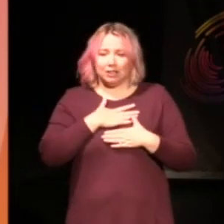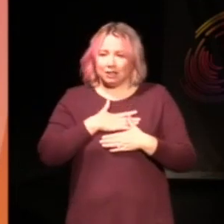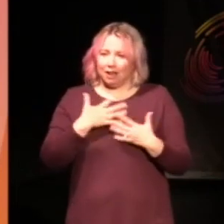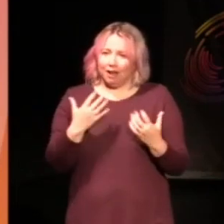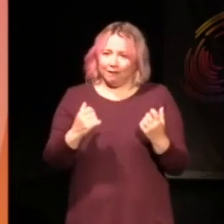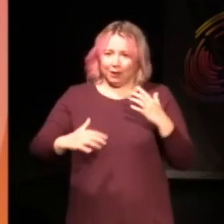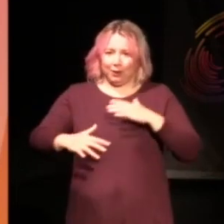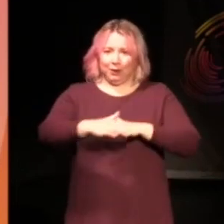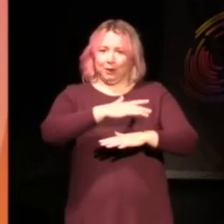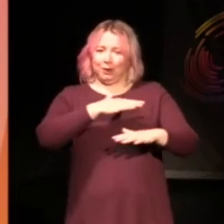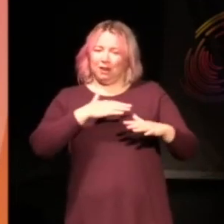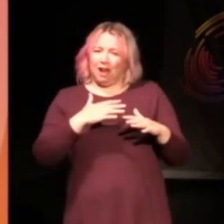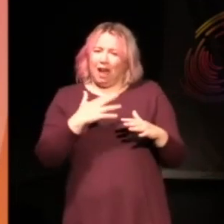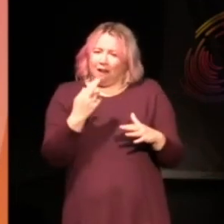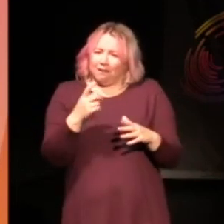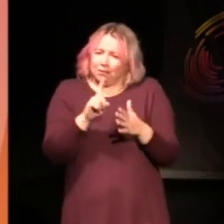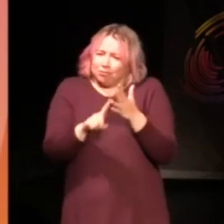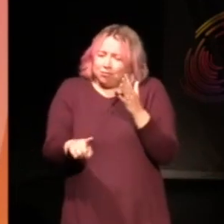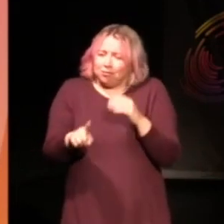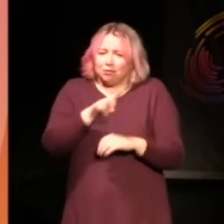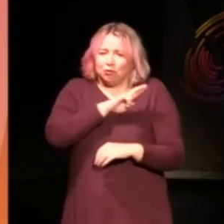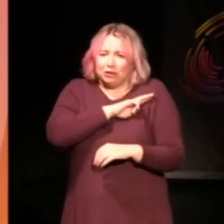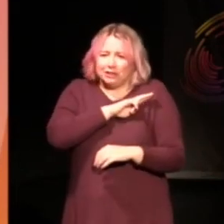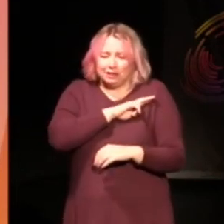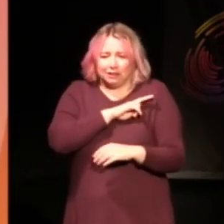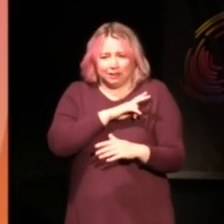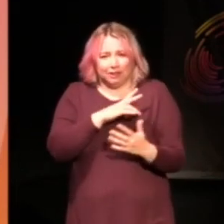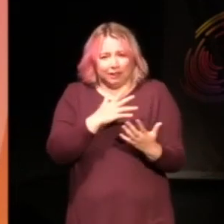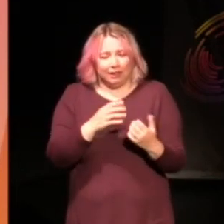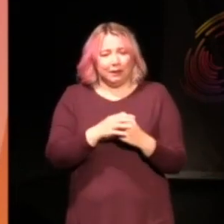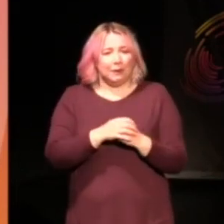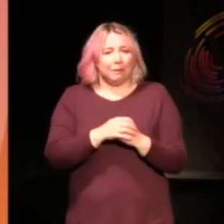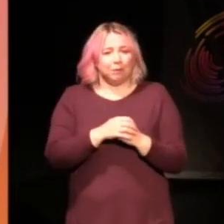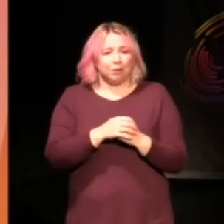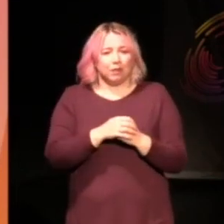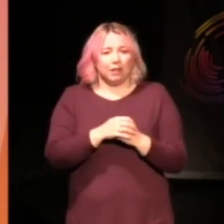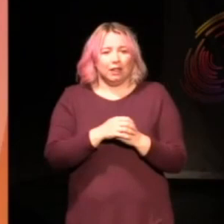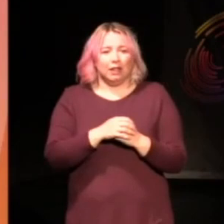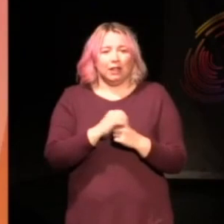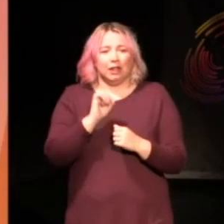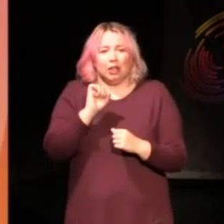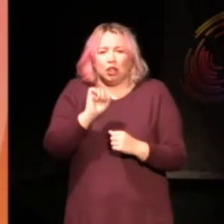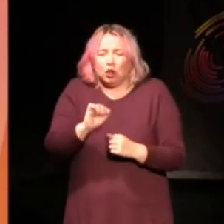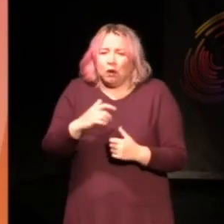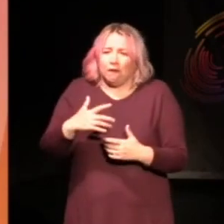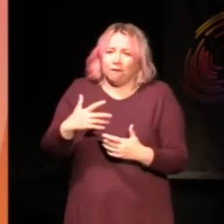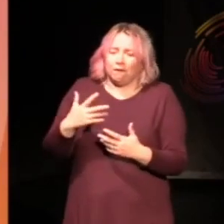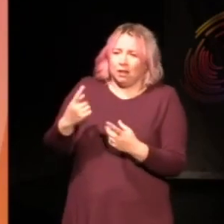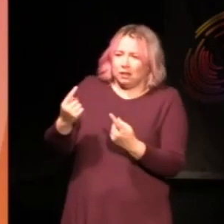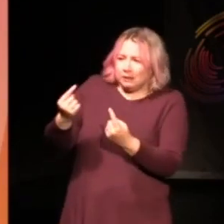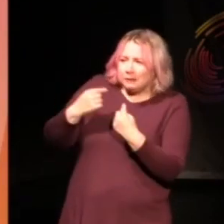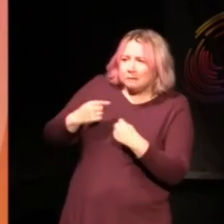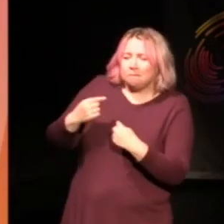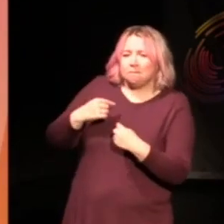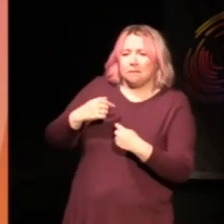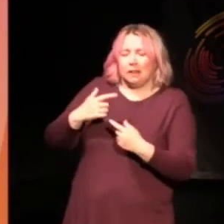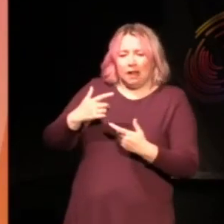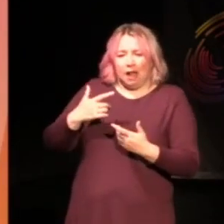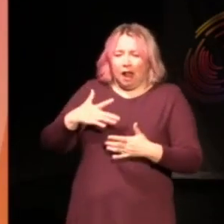reasons. Because you've attended to our melancholy and you've also attended to our right to